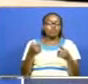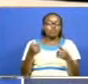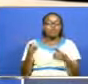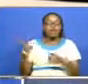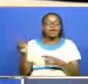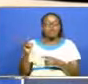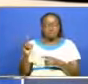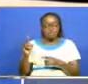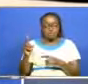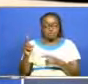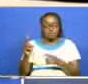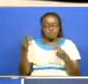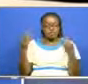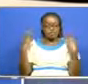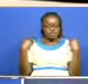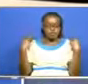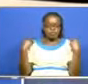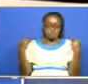of Sports,